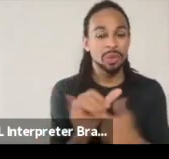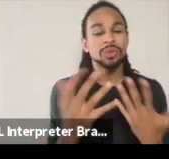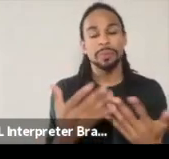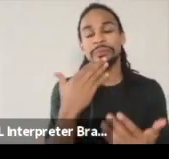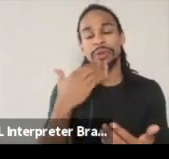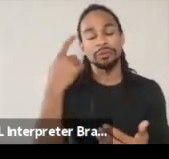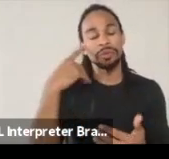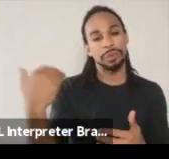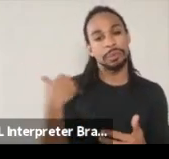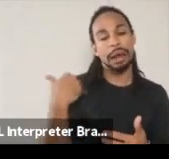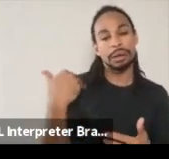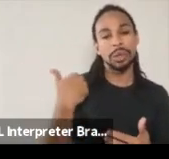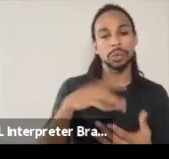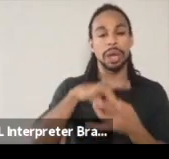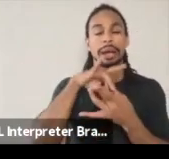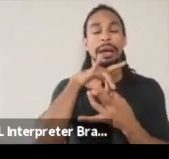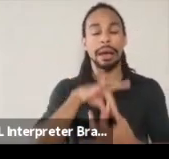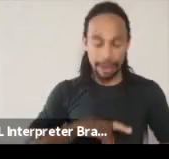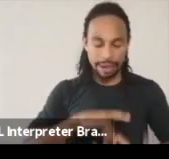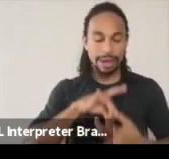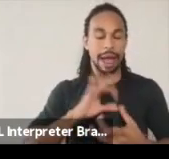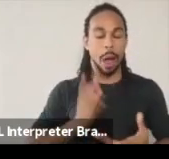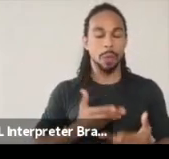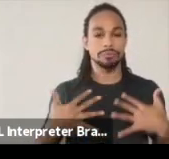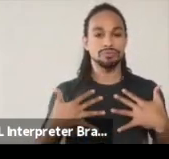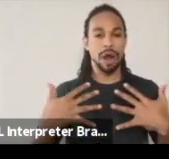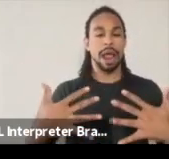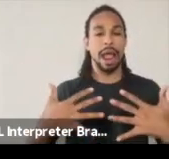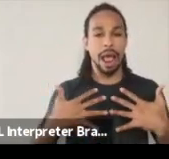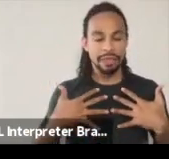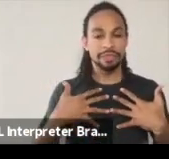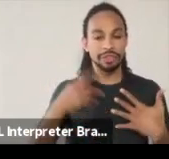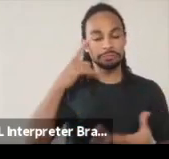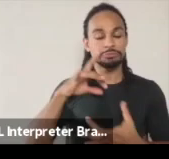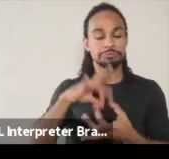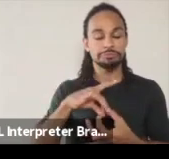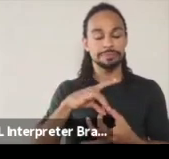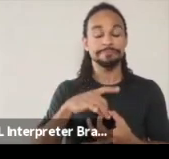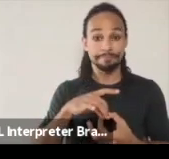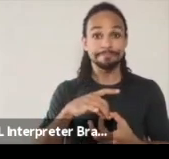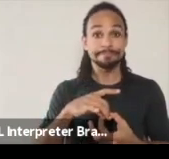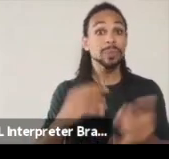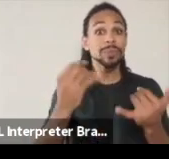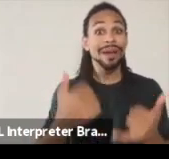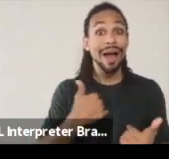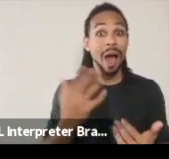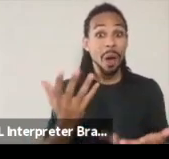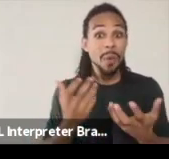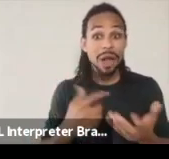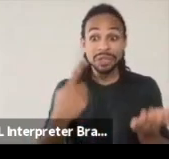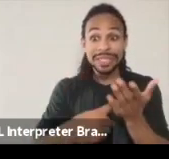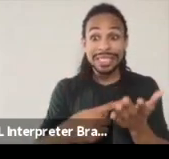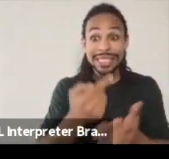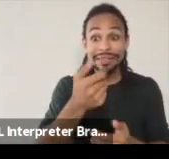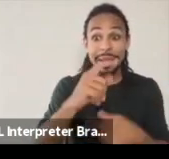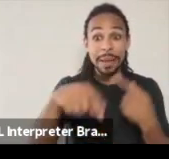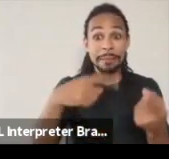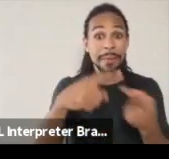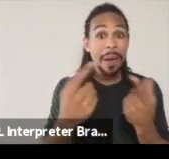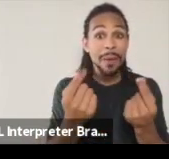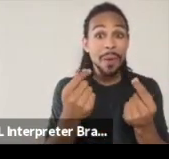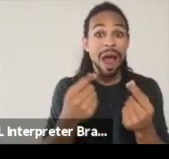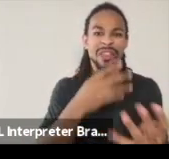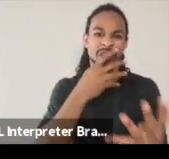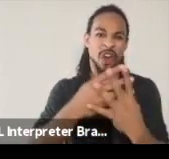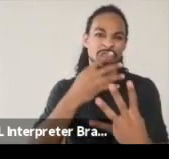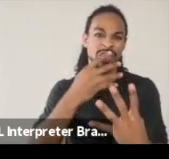to be connected to our breath. So I wanna talk a little bit about the carceral system. You know, we're here